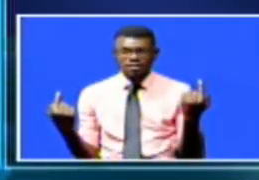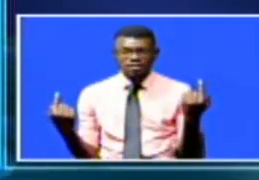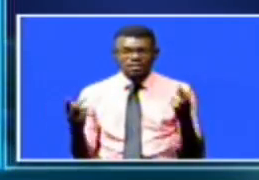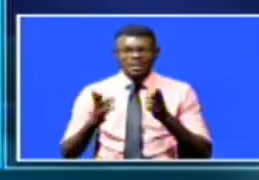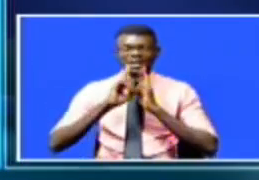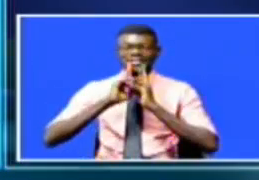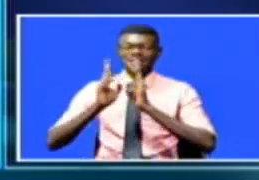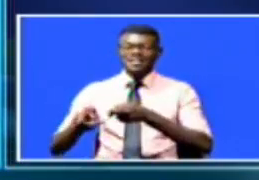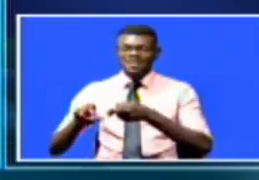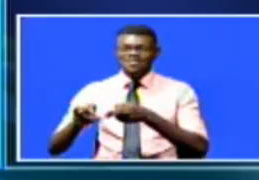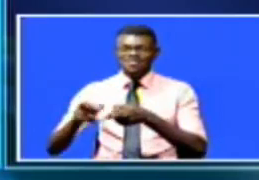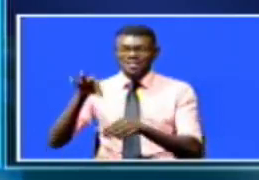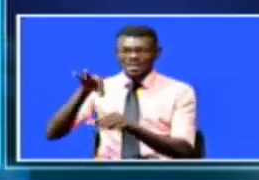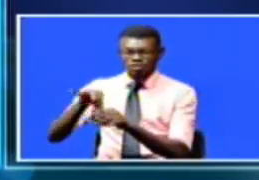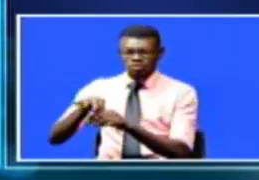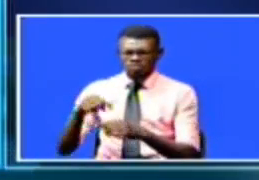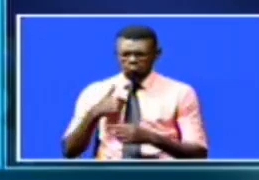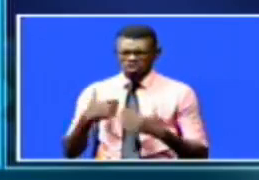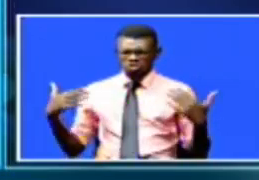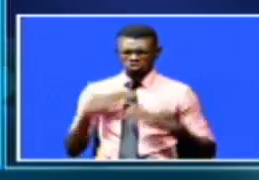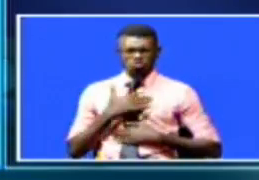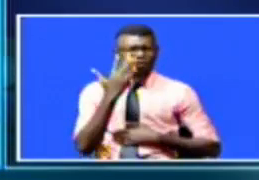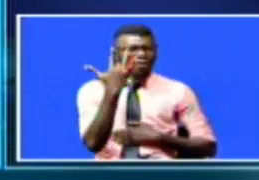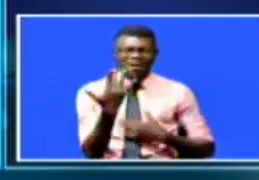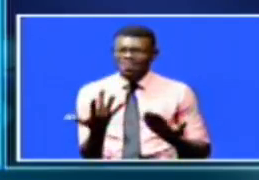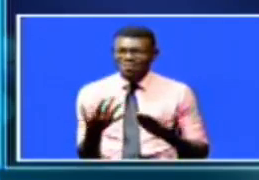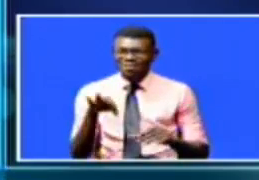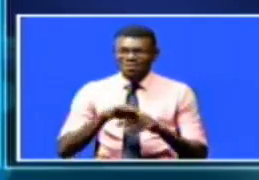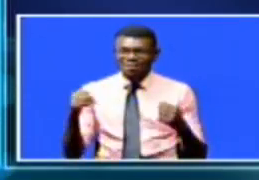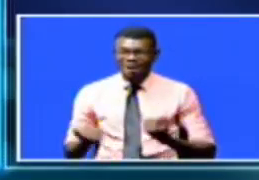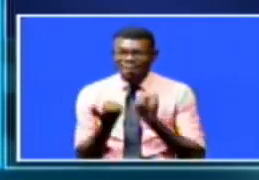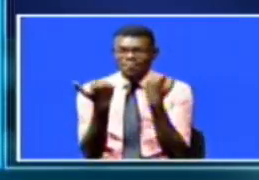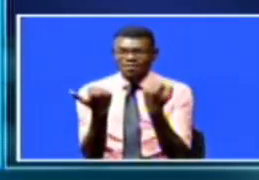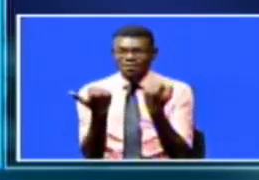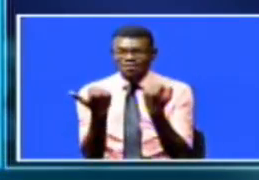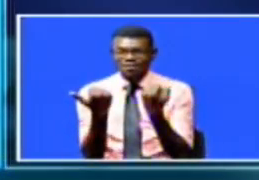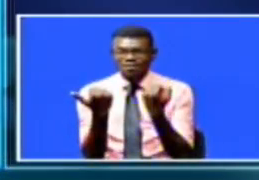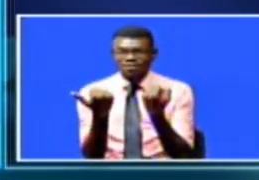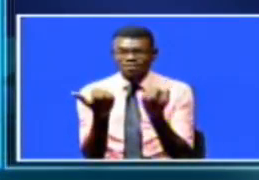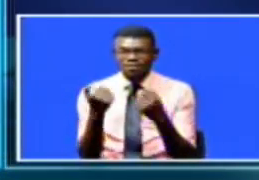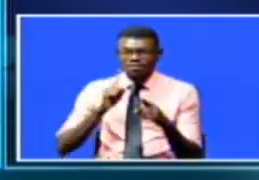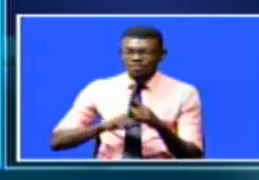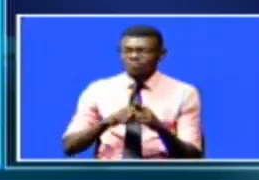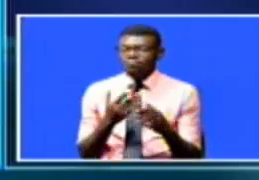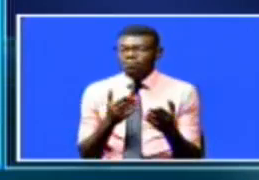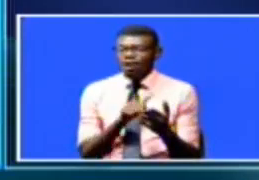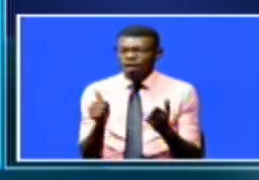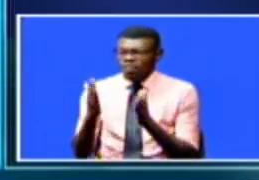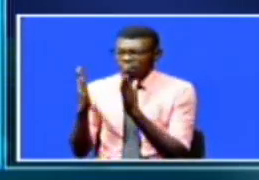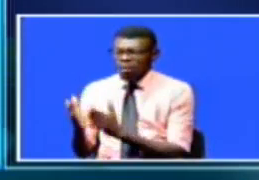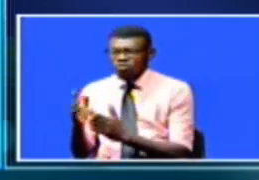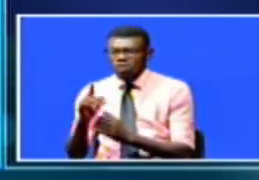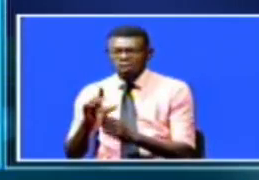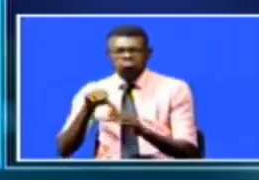that election. And that shocked me because when an election is carried out, really, when someone else who was not part of that